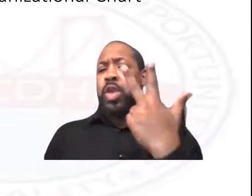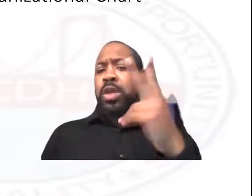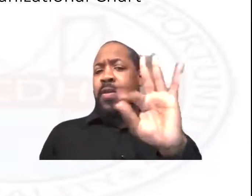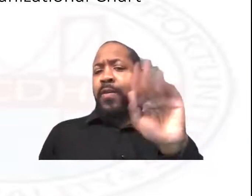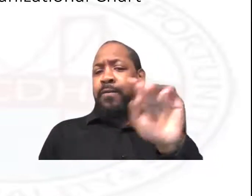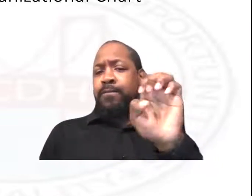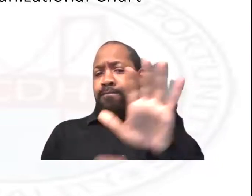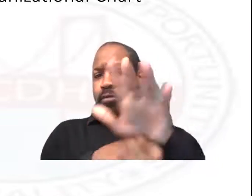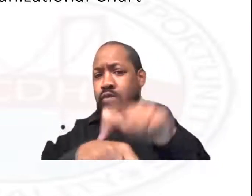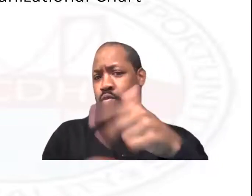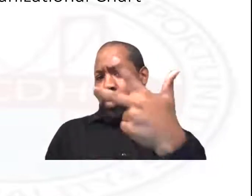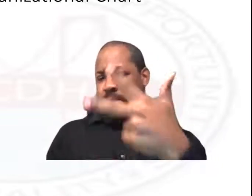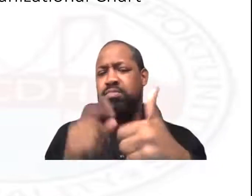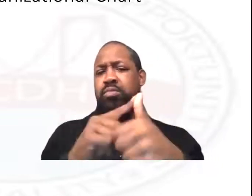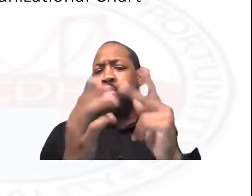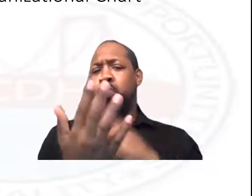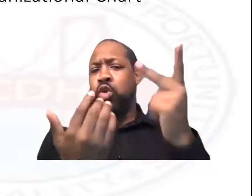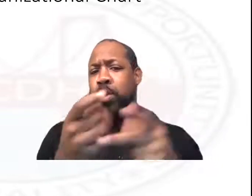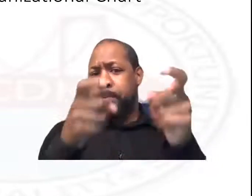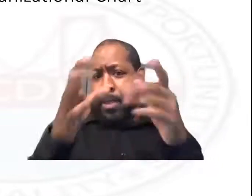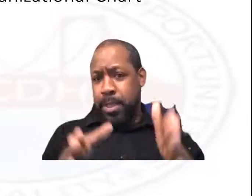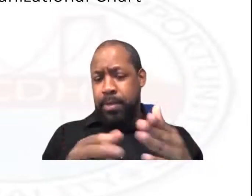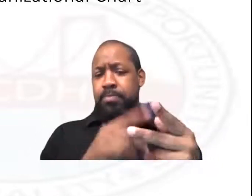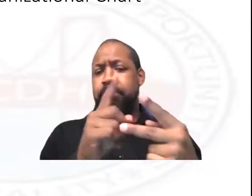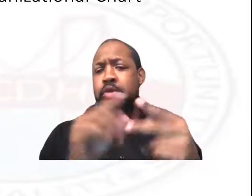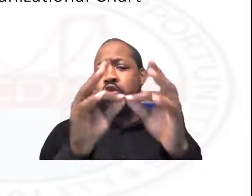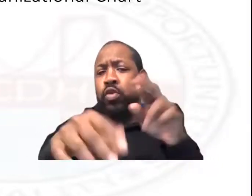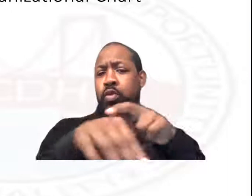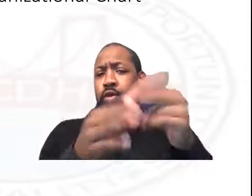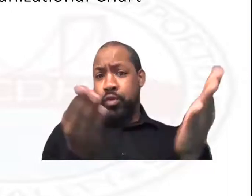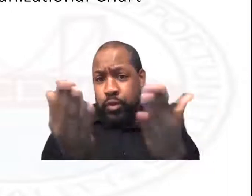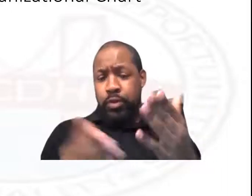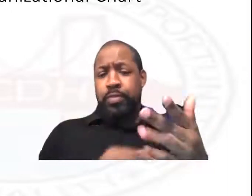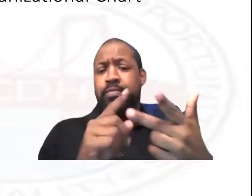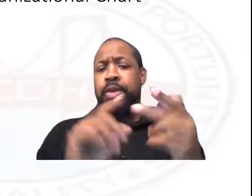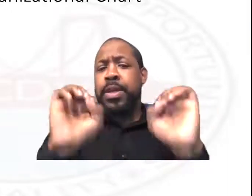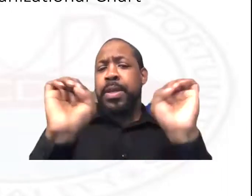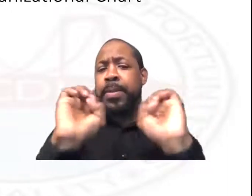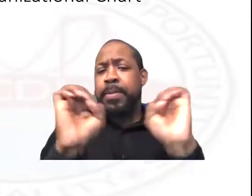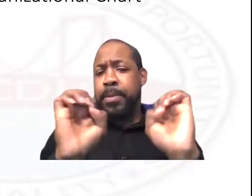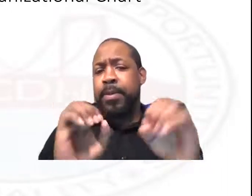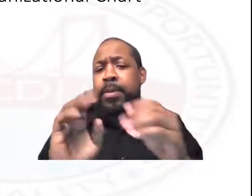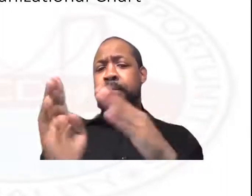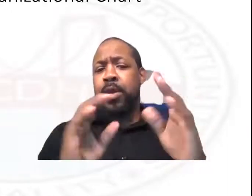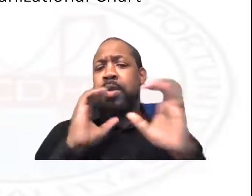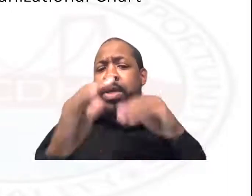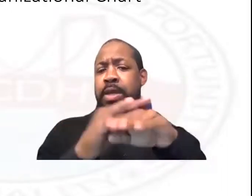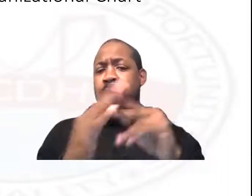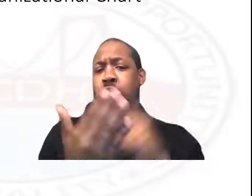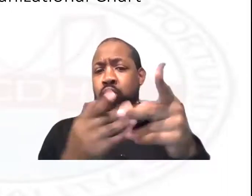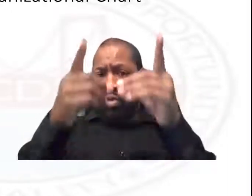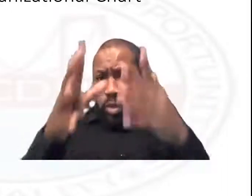that would be there. Then there's 3 FTEs full-time. We have the program manager, interpreter referral service,